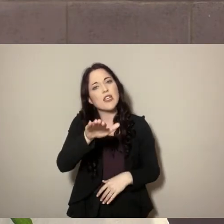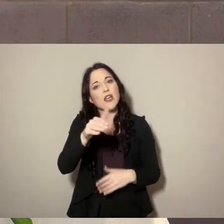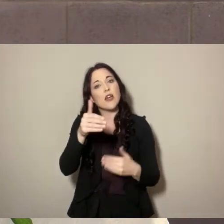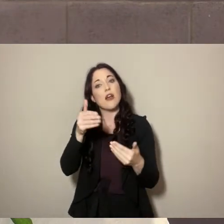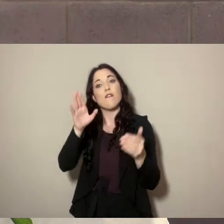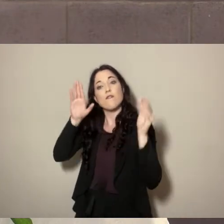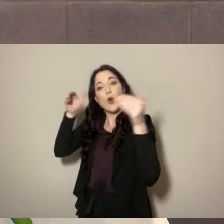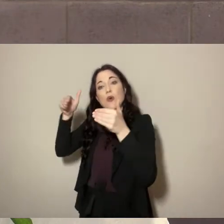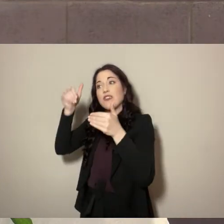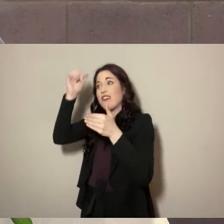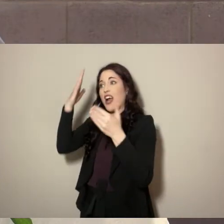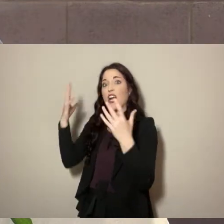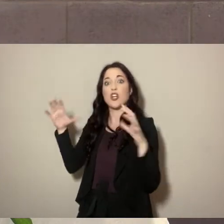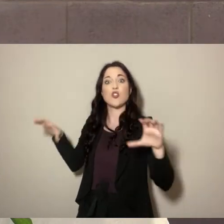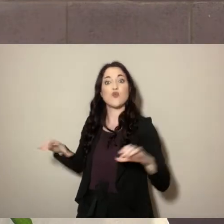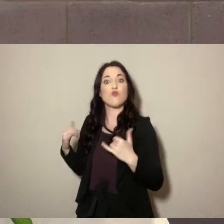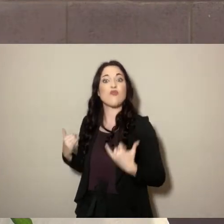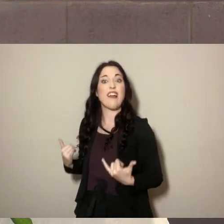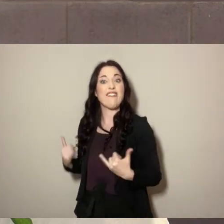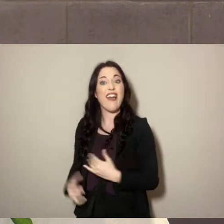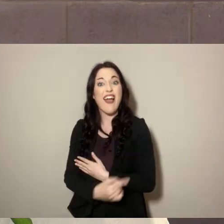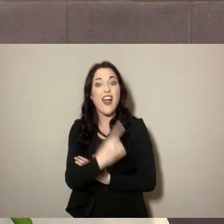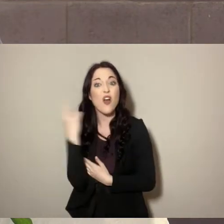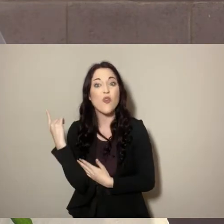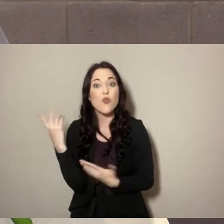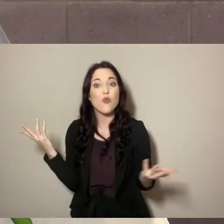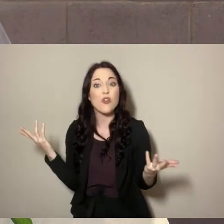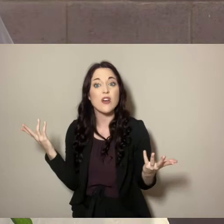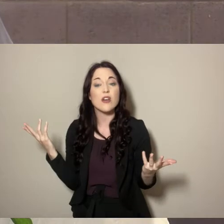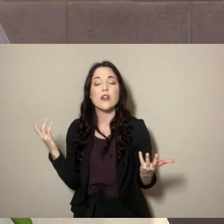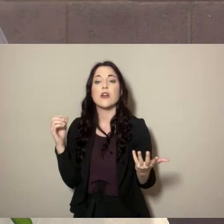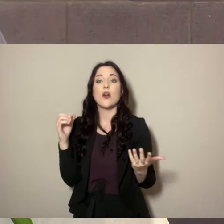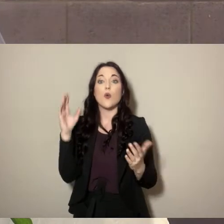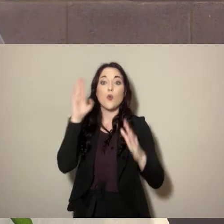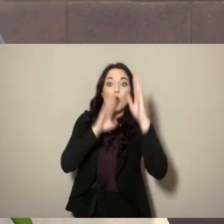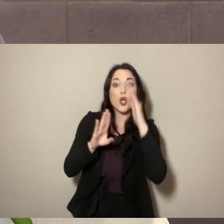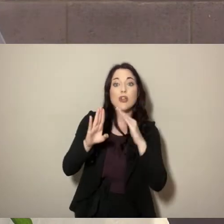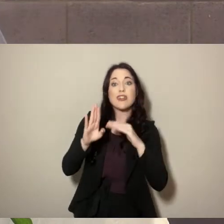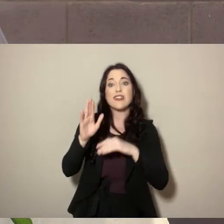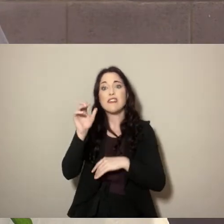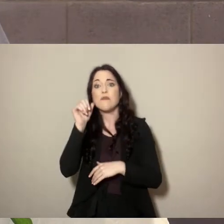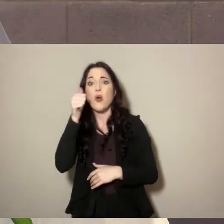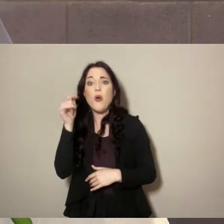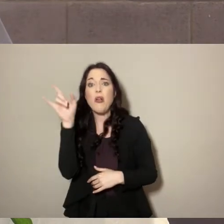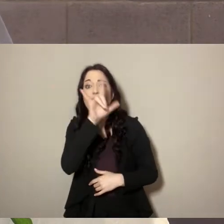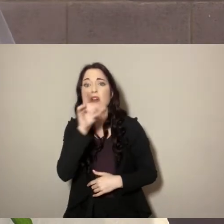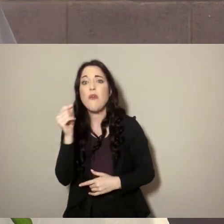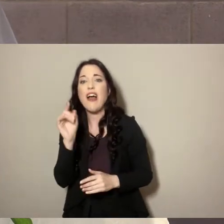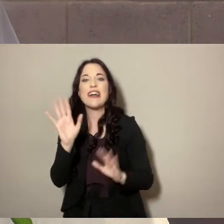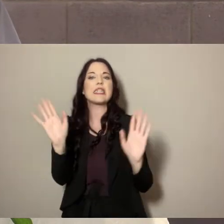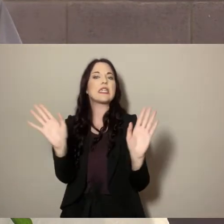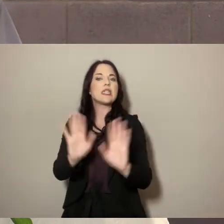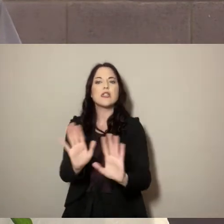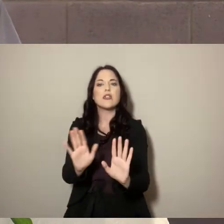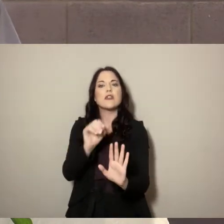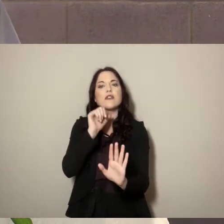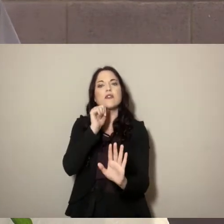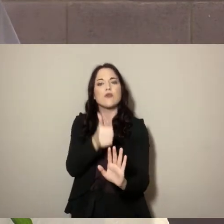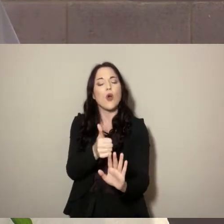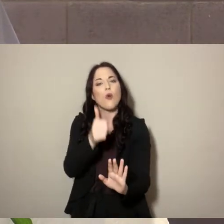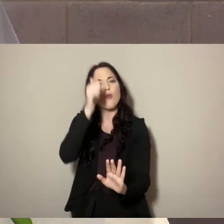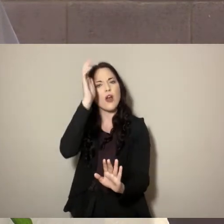now. And don't get worked up about what may or may not happen tomorrow. God will help you